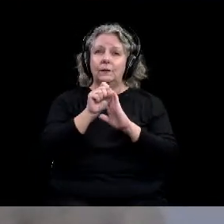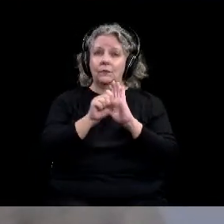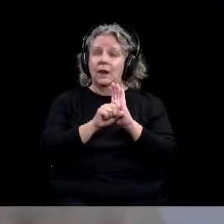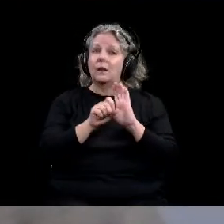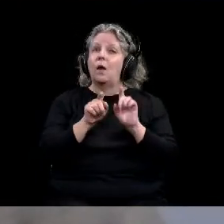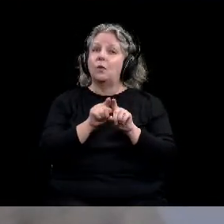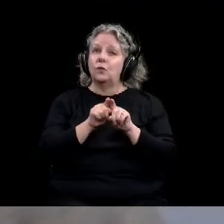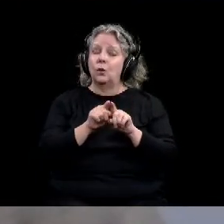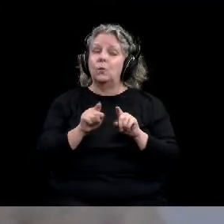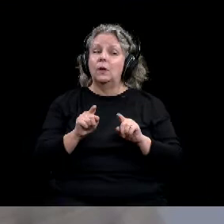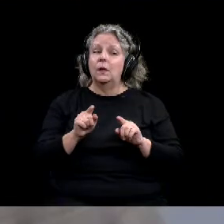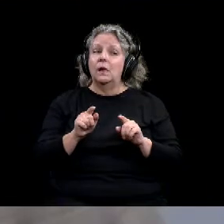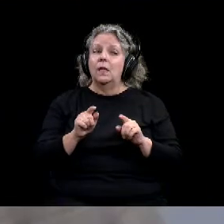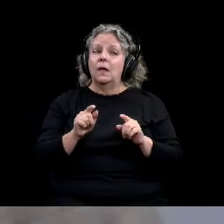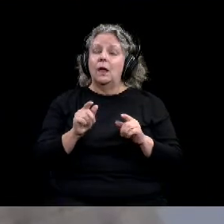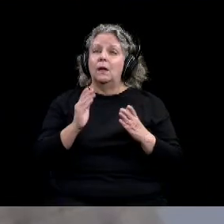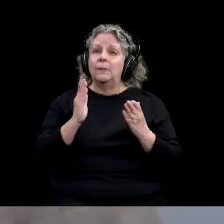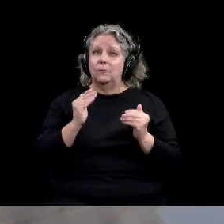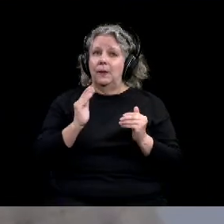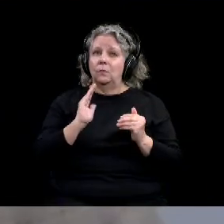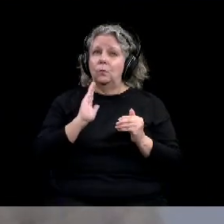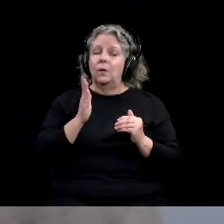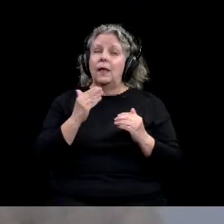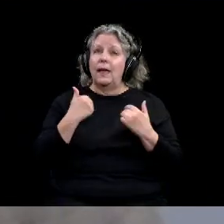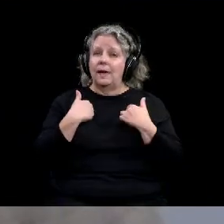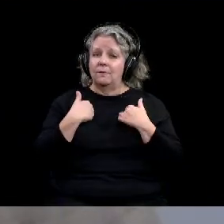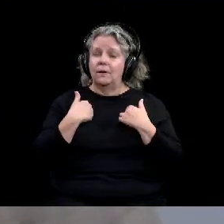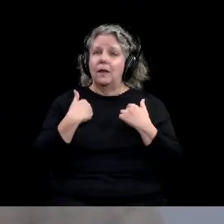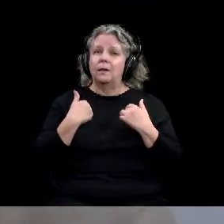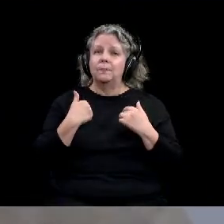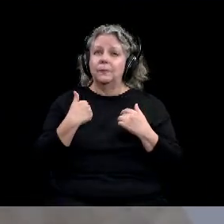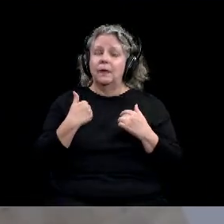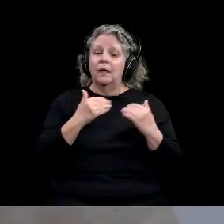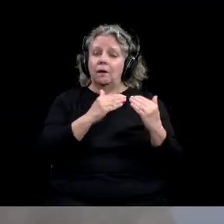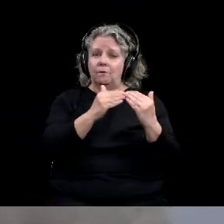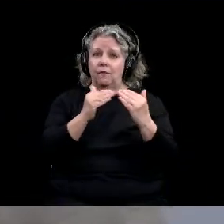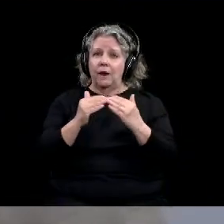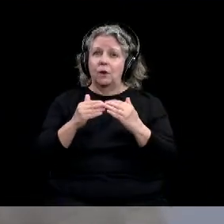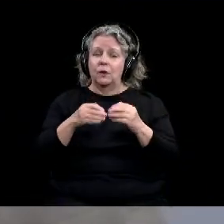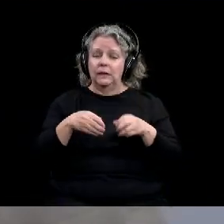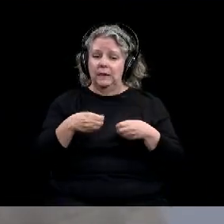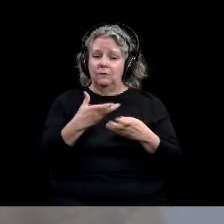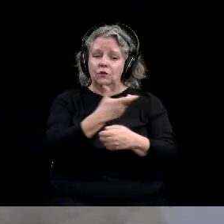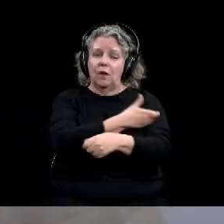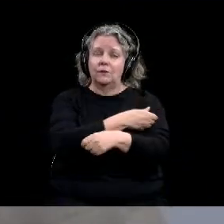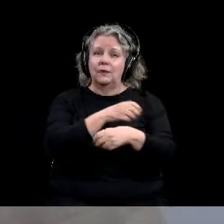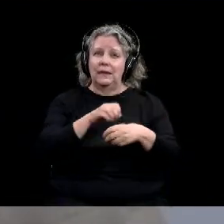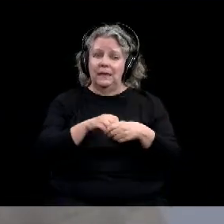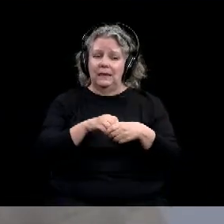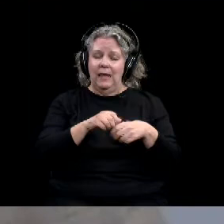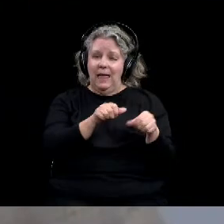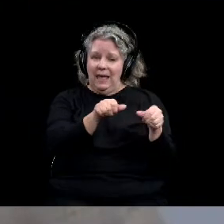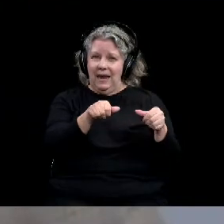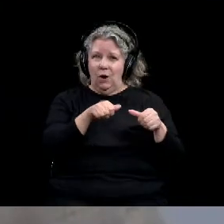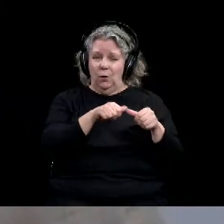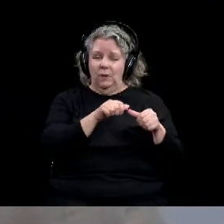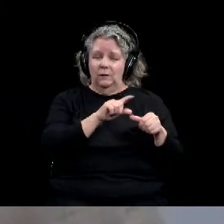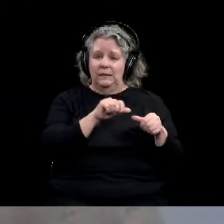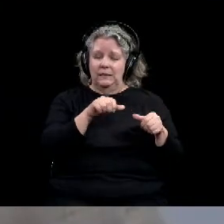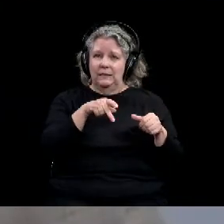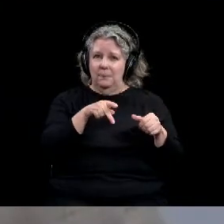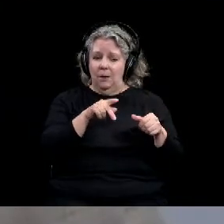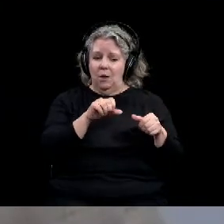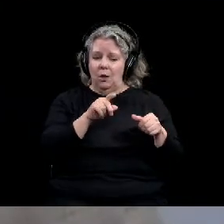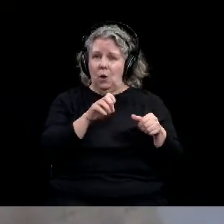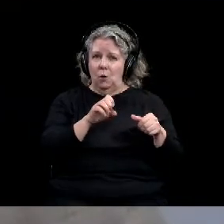the demographics, and we continue to make efforts to ensure that our entire community is represented